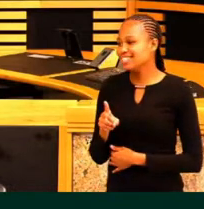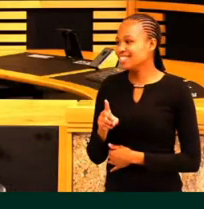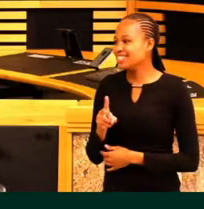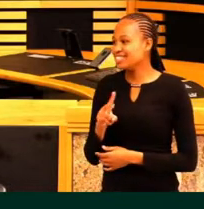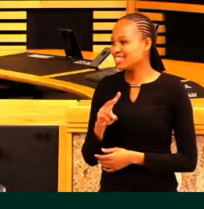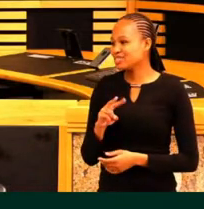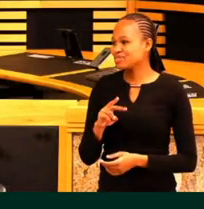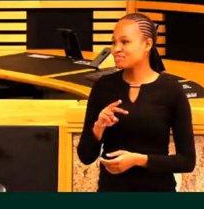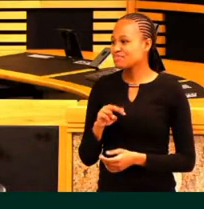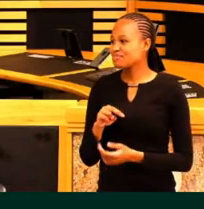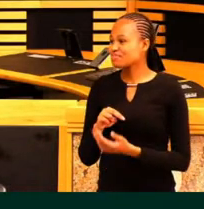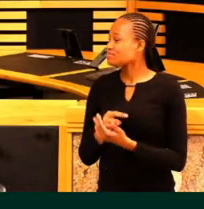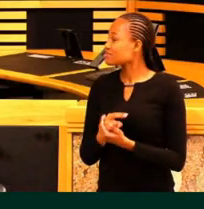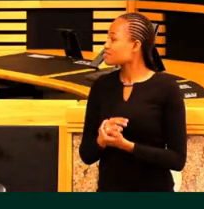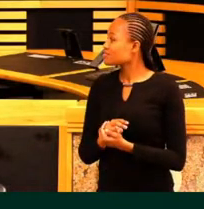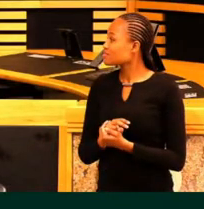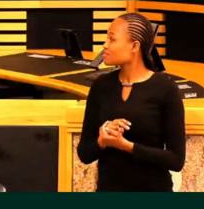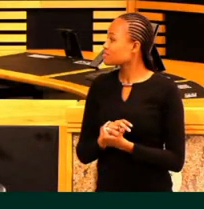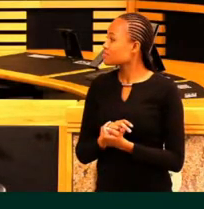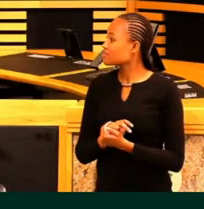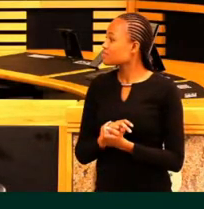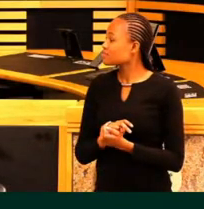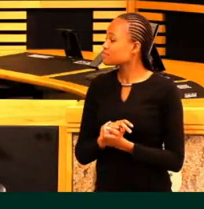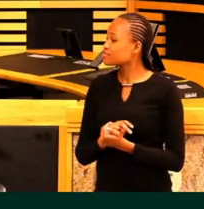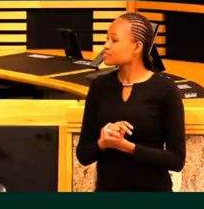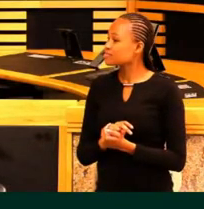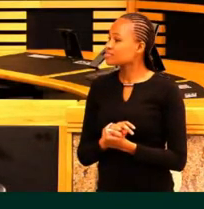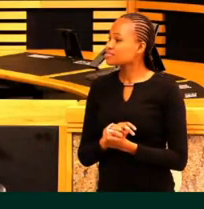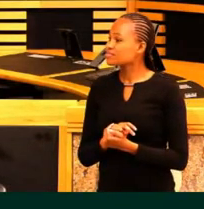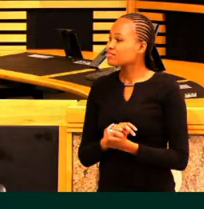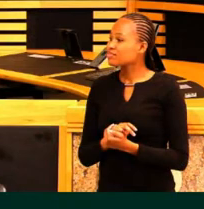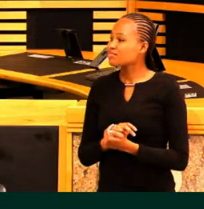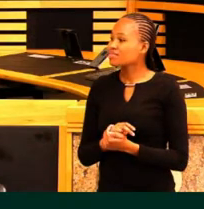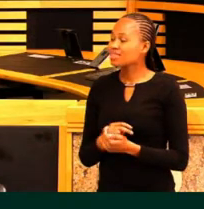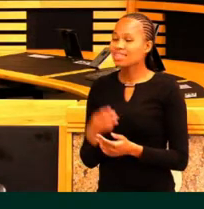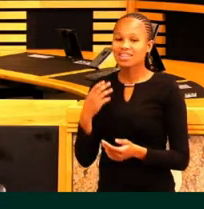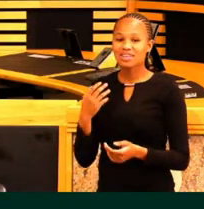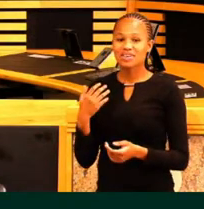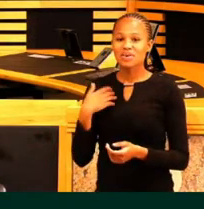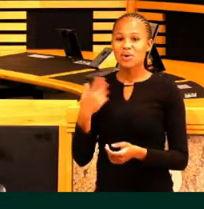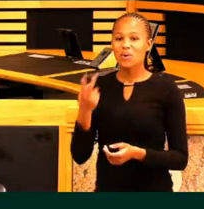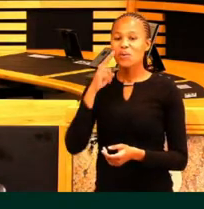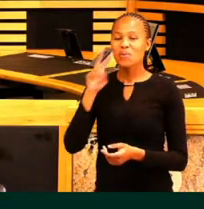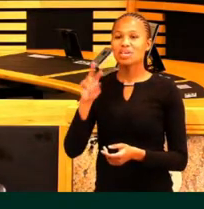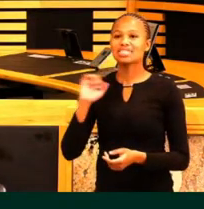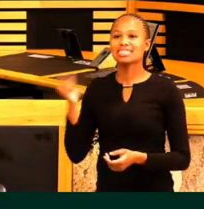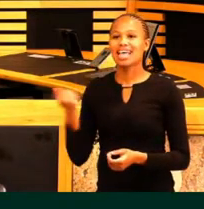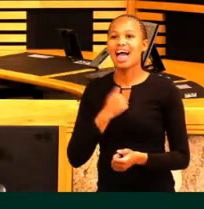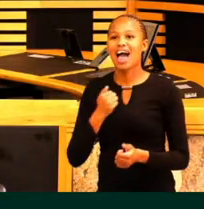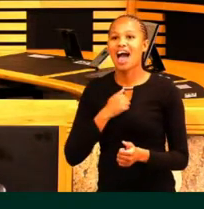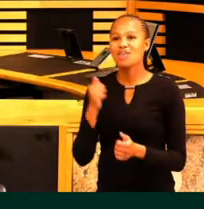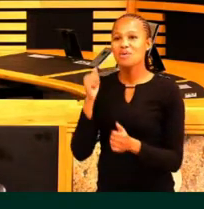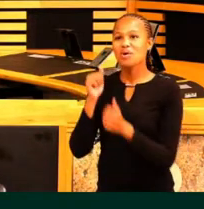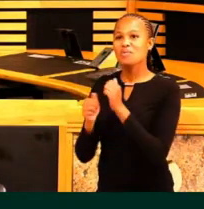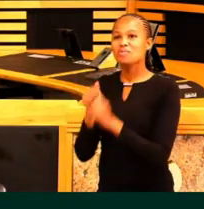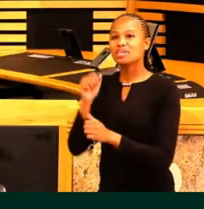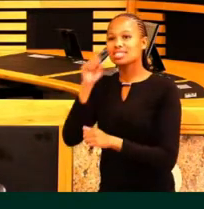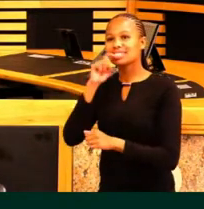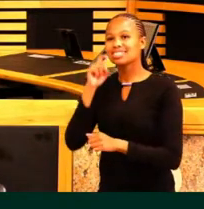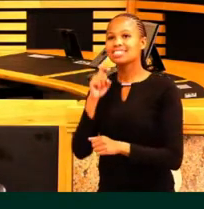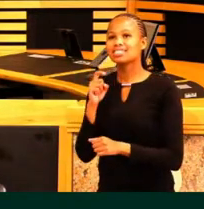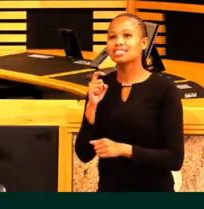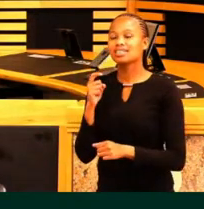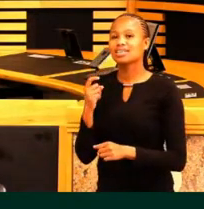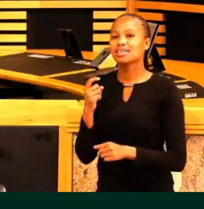proceed and I'll remember in your one minute we see ourselves we see our siblings being capable of completing University